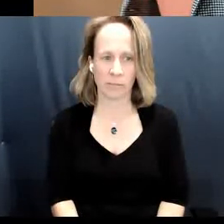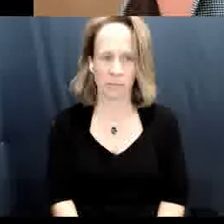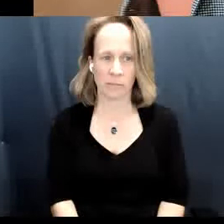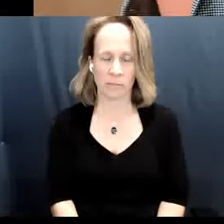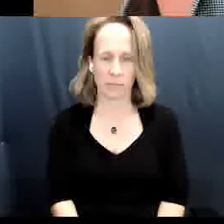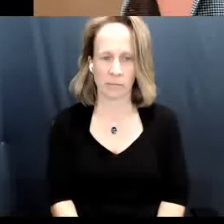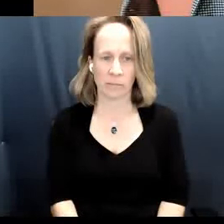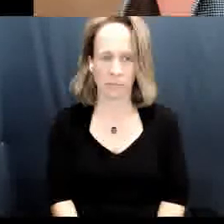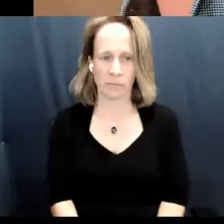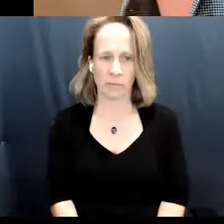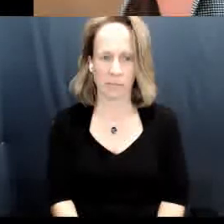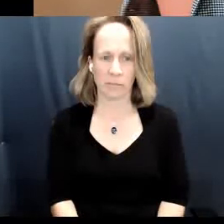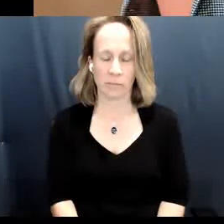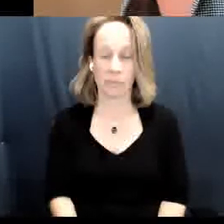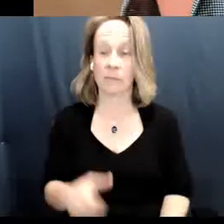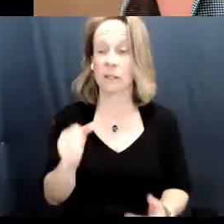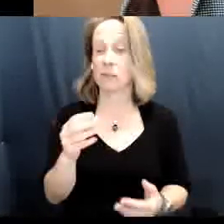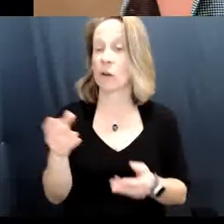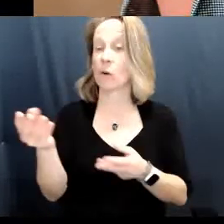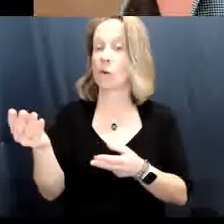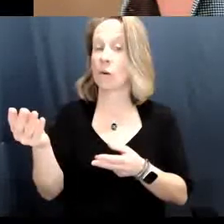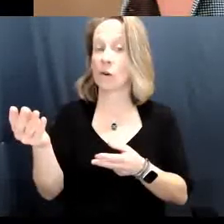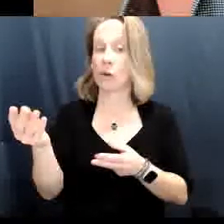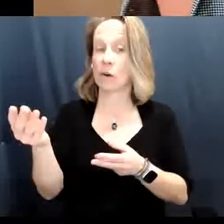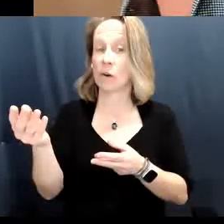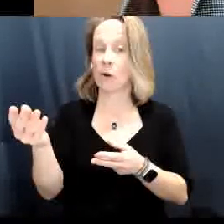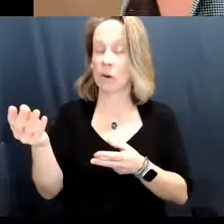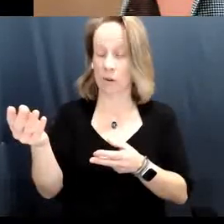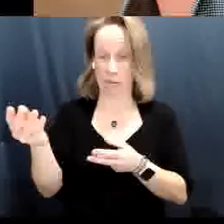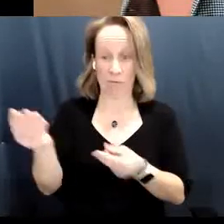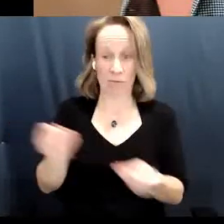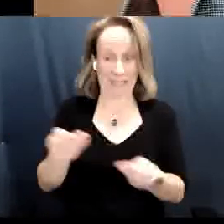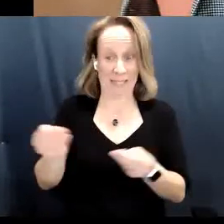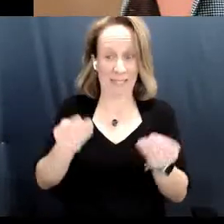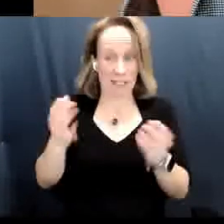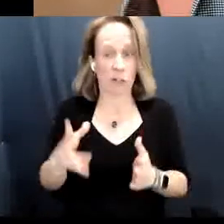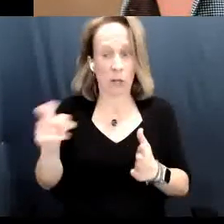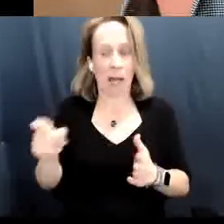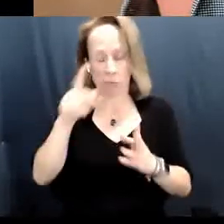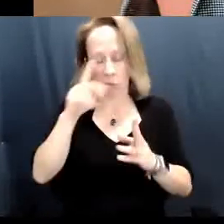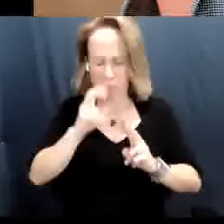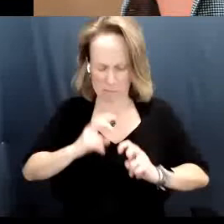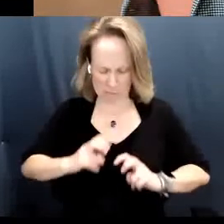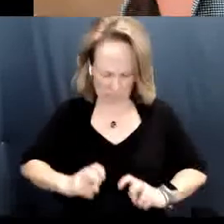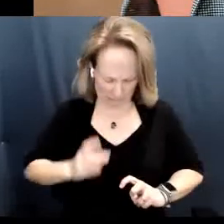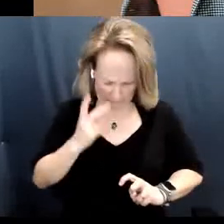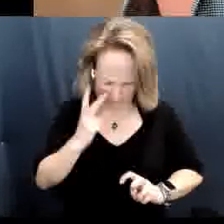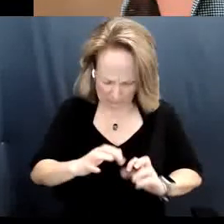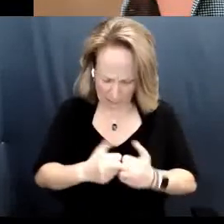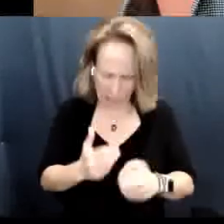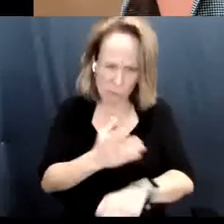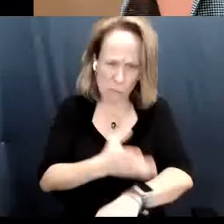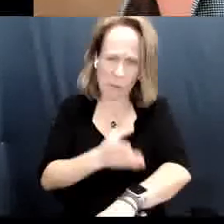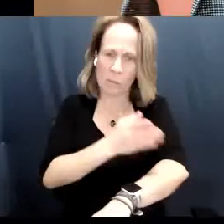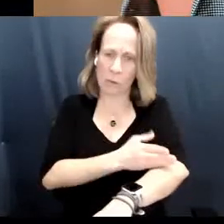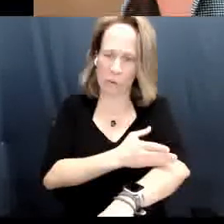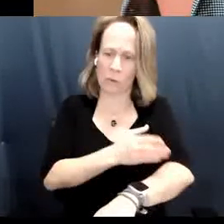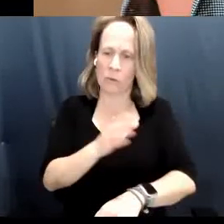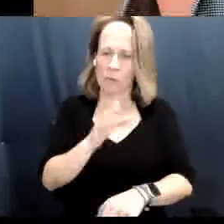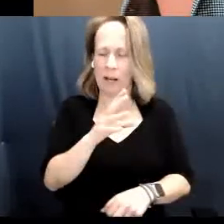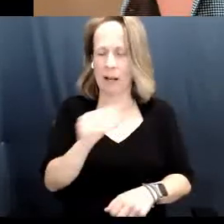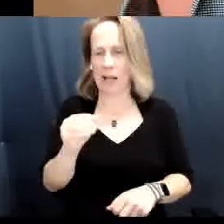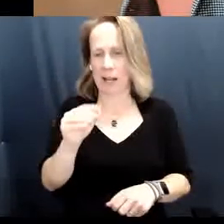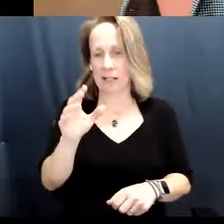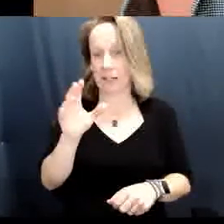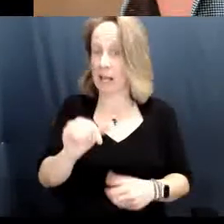So facilitators also look inward and see how they can improve. And I think that really encompasses someone who said they're